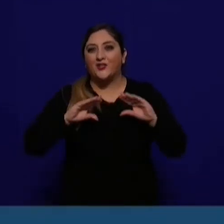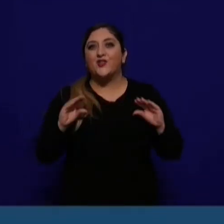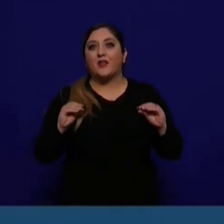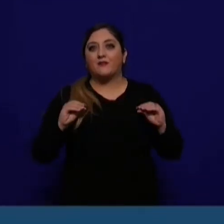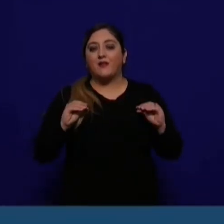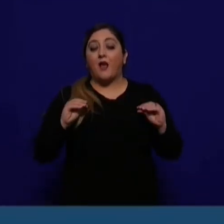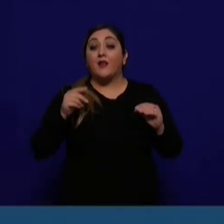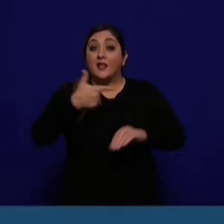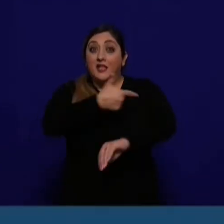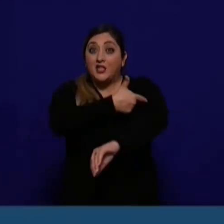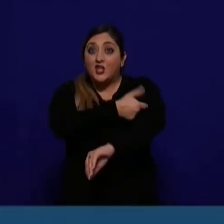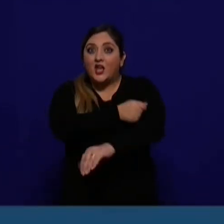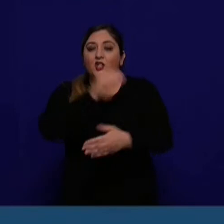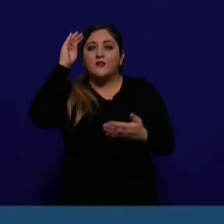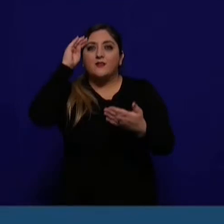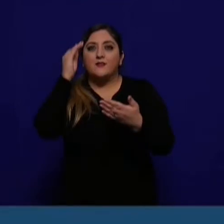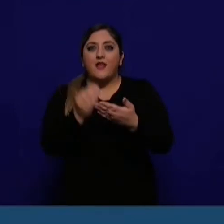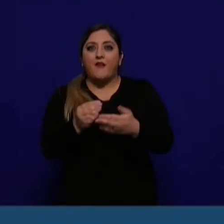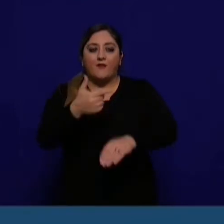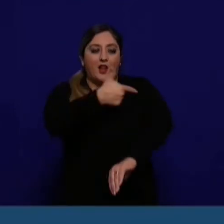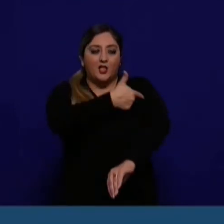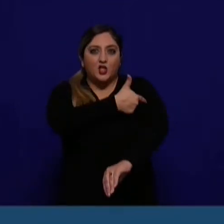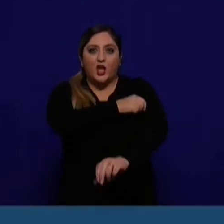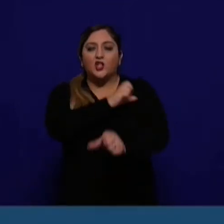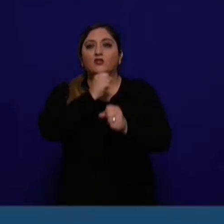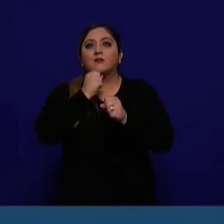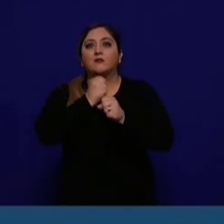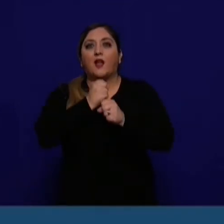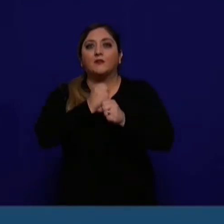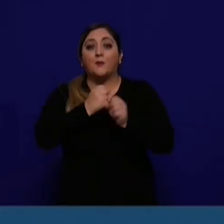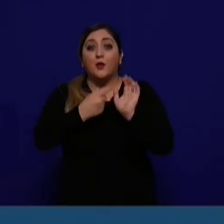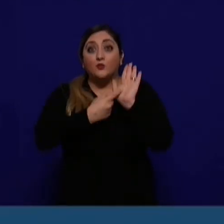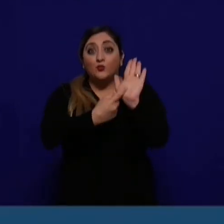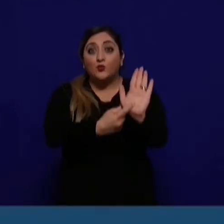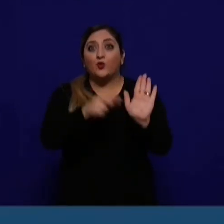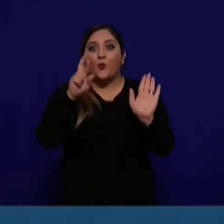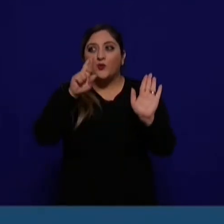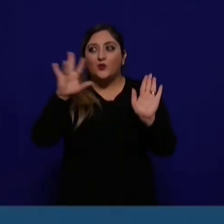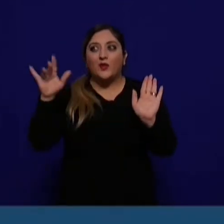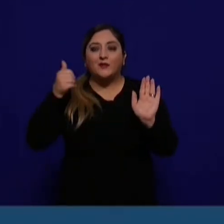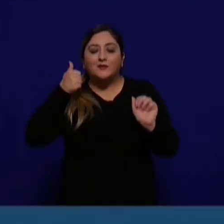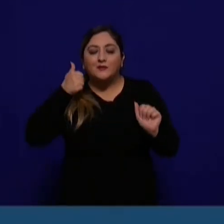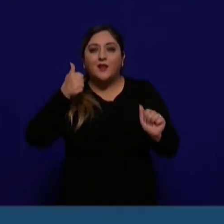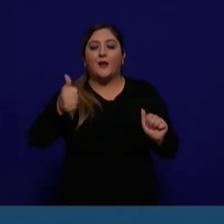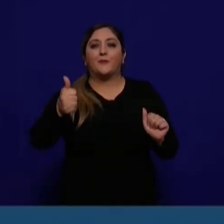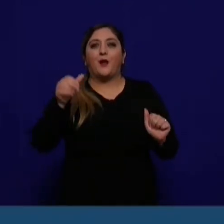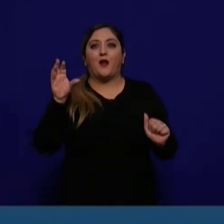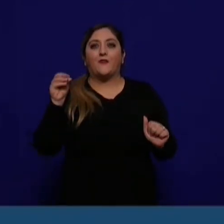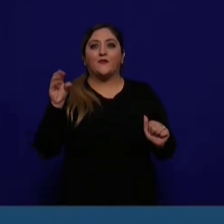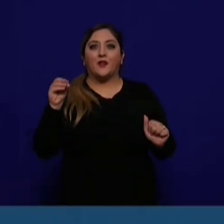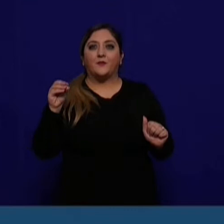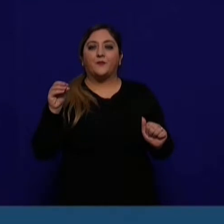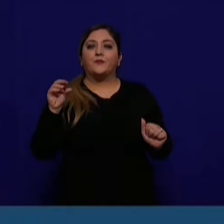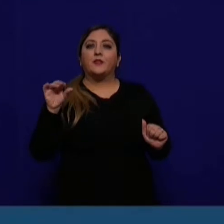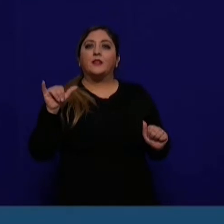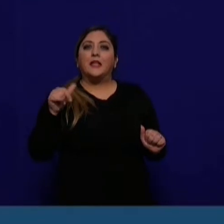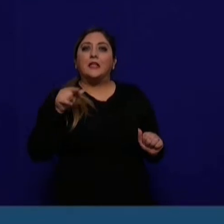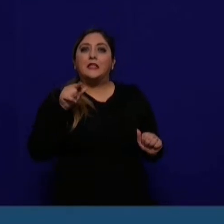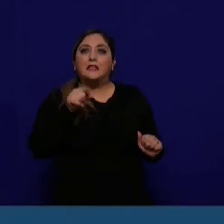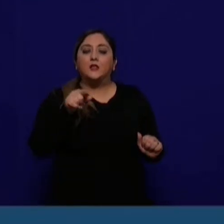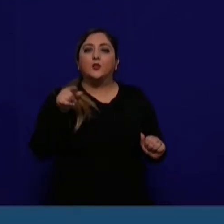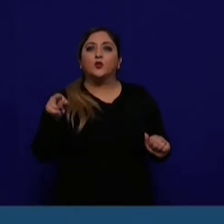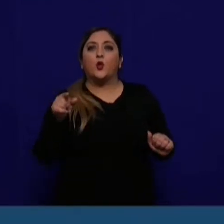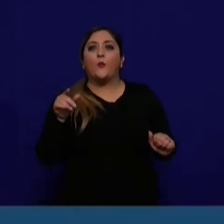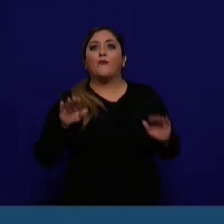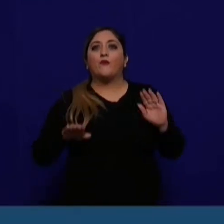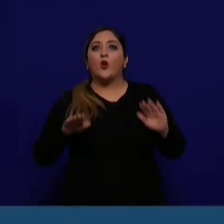hija safe u hija effettiva, qegħdin naraw ir-riżultati li huma ċari ħafna u kif semmejt ukoll jekk inti għandek